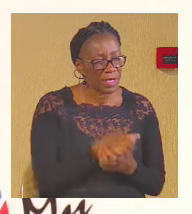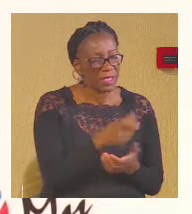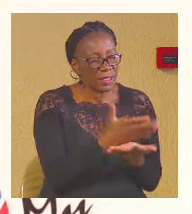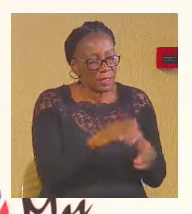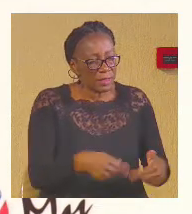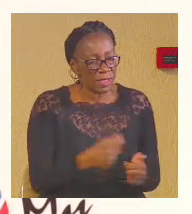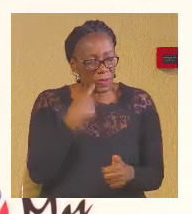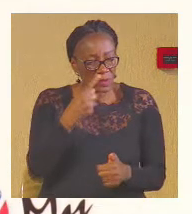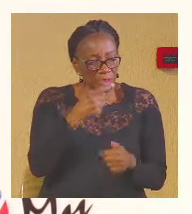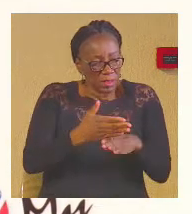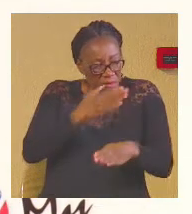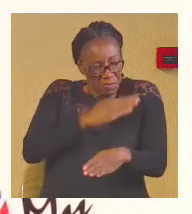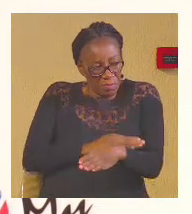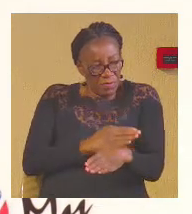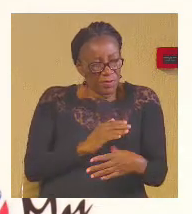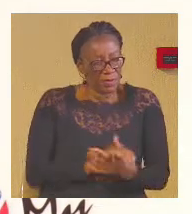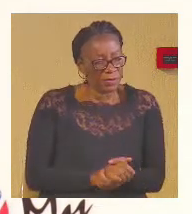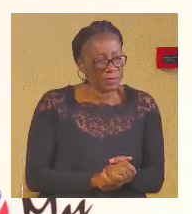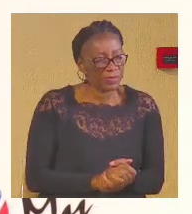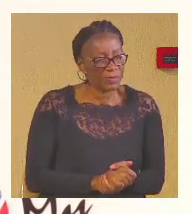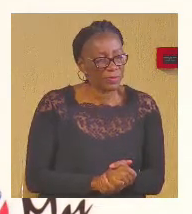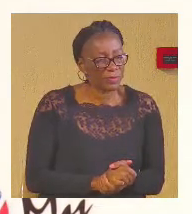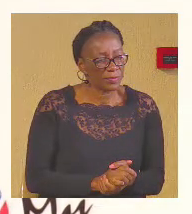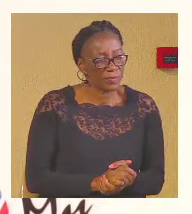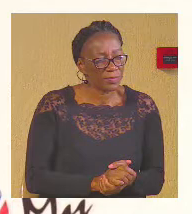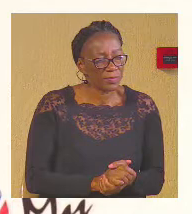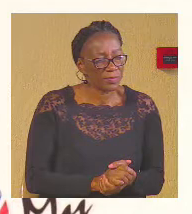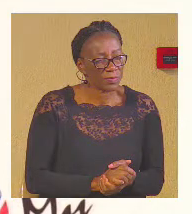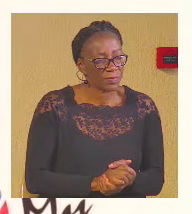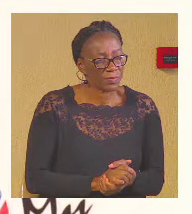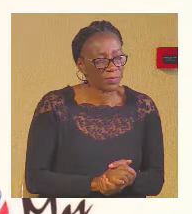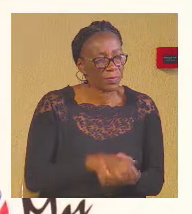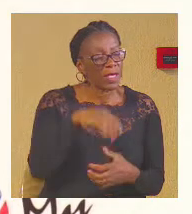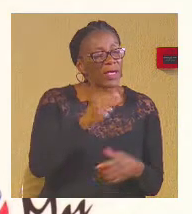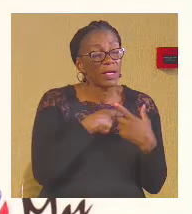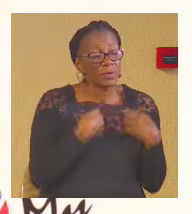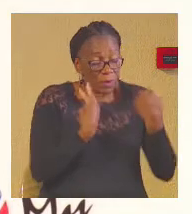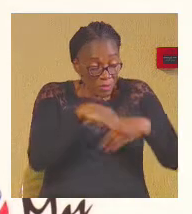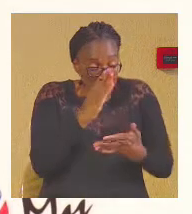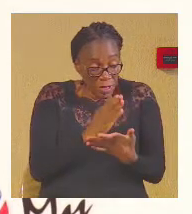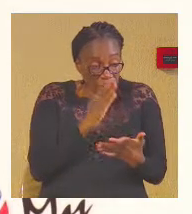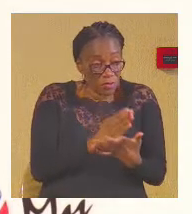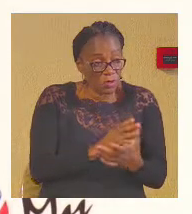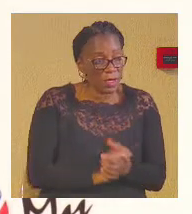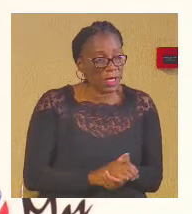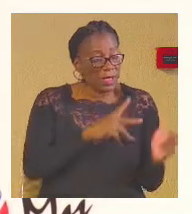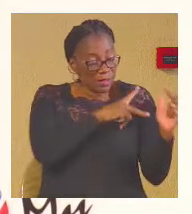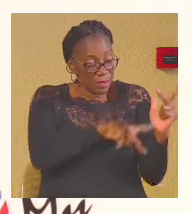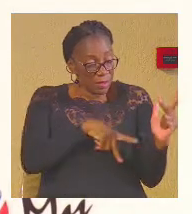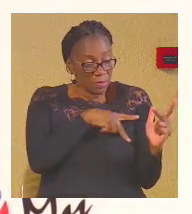that yes, as much as we are making sure that our health workers are protected, we need